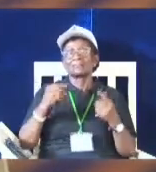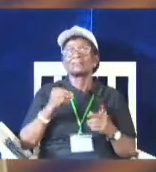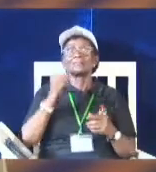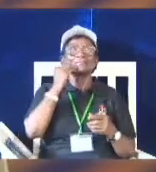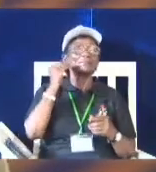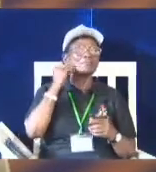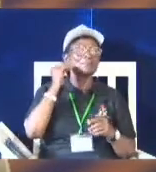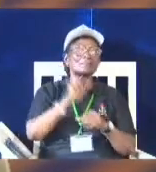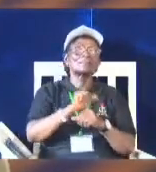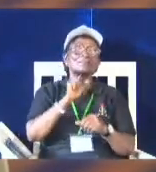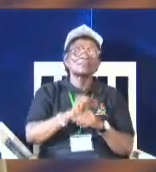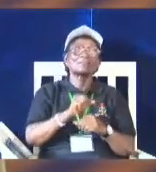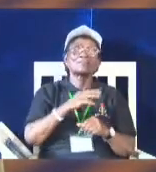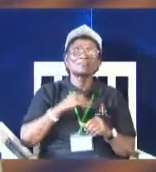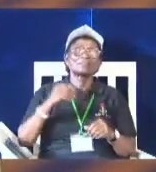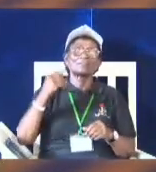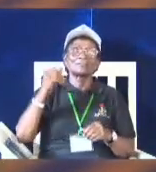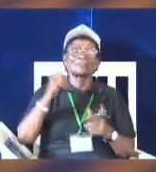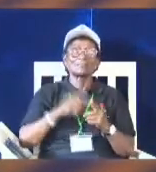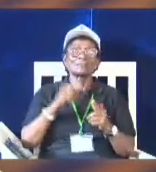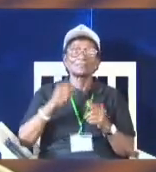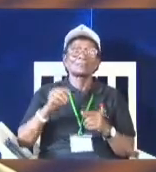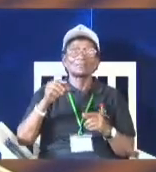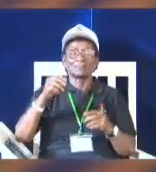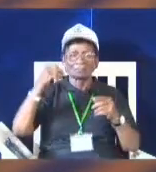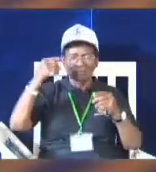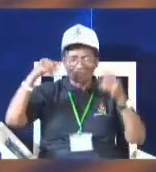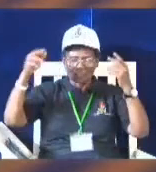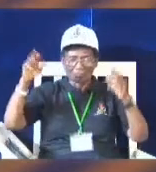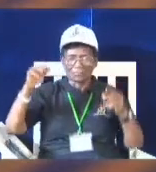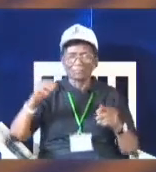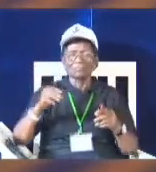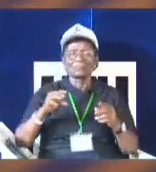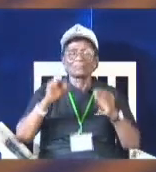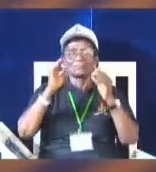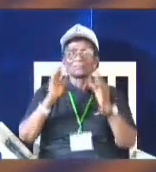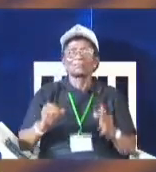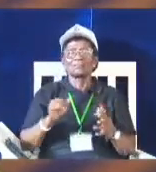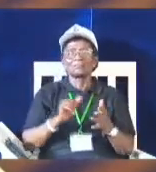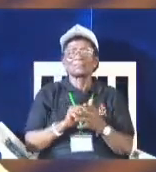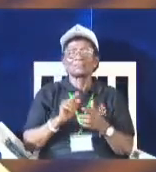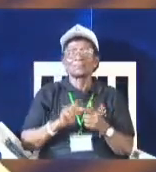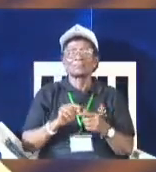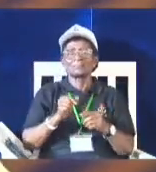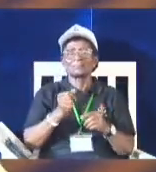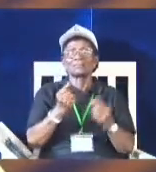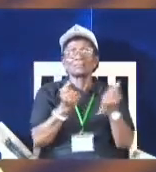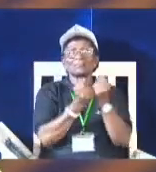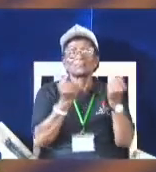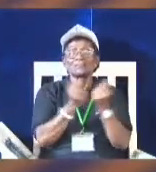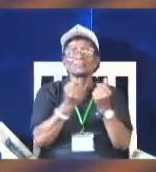And then a sorcerer decided to block the way.